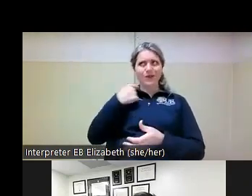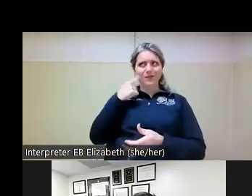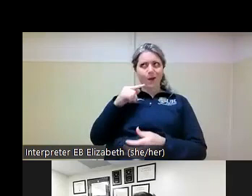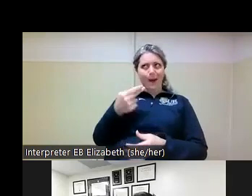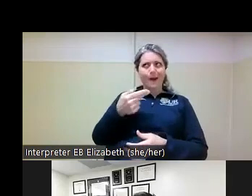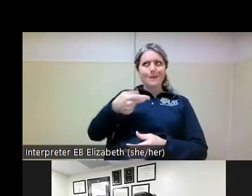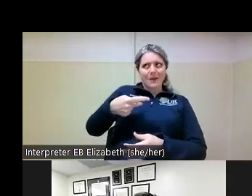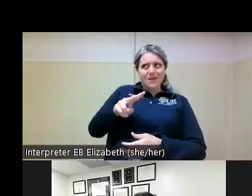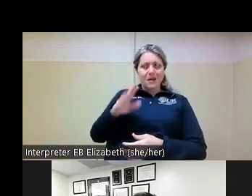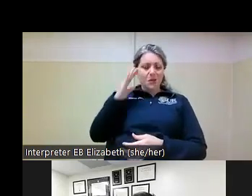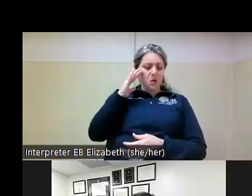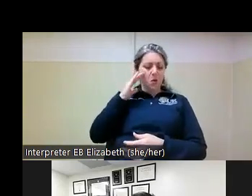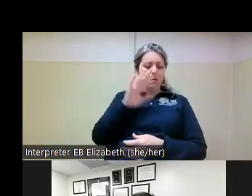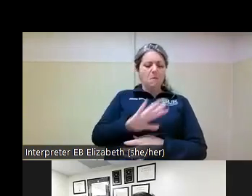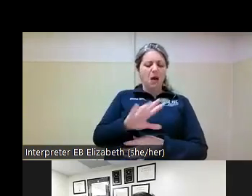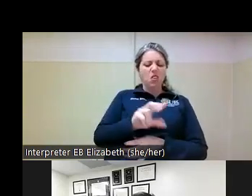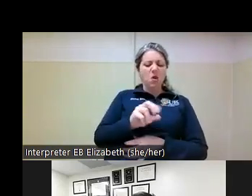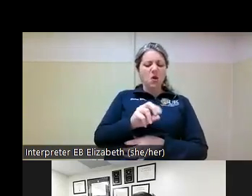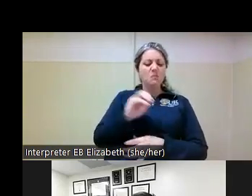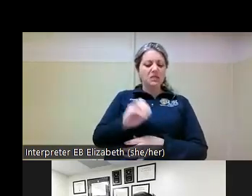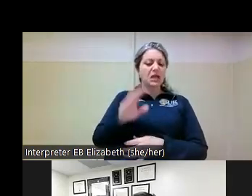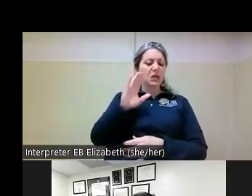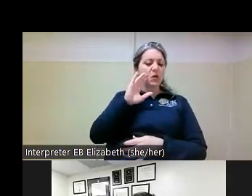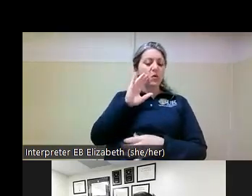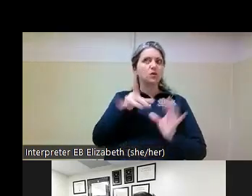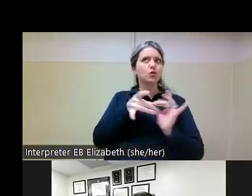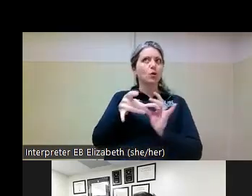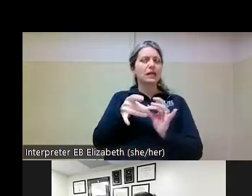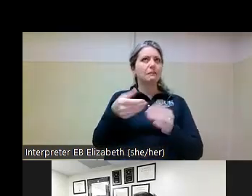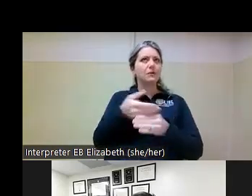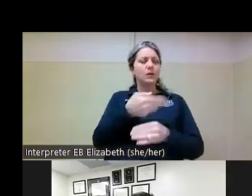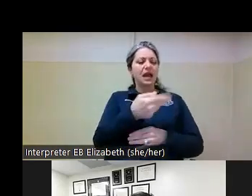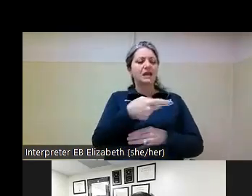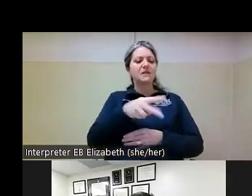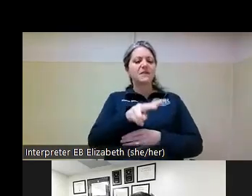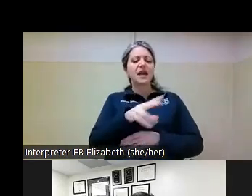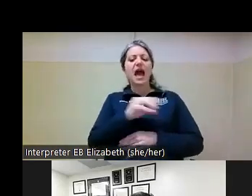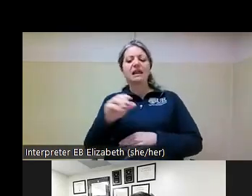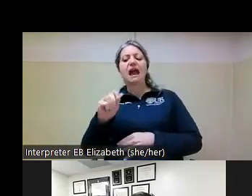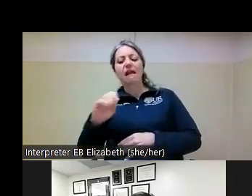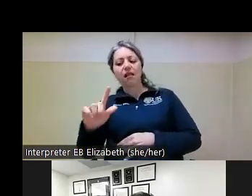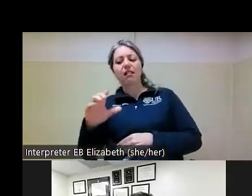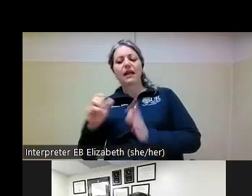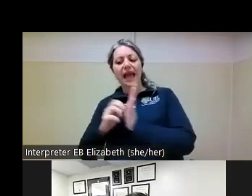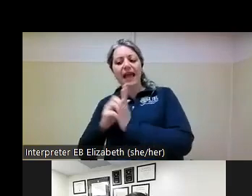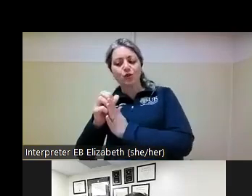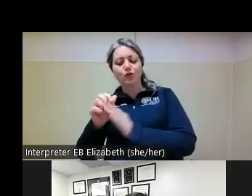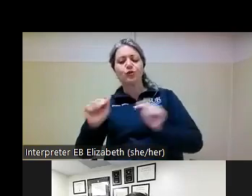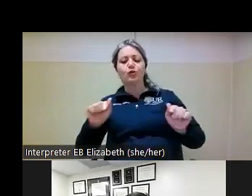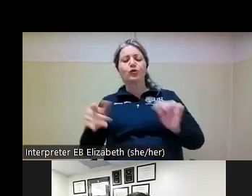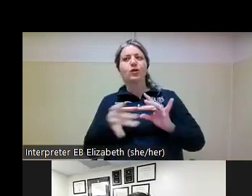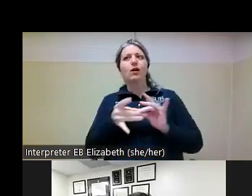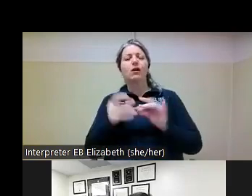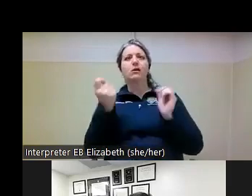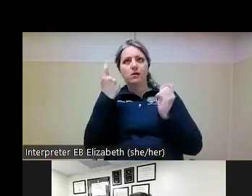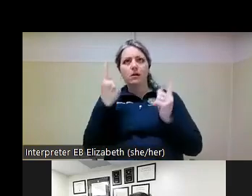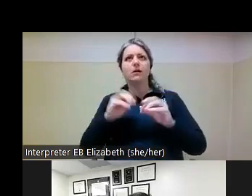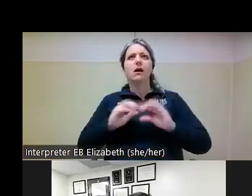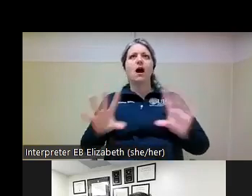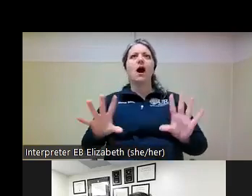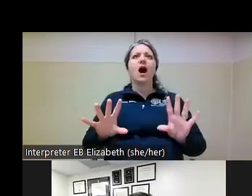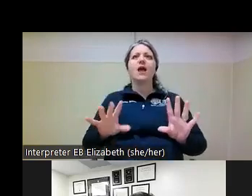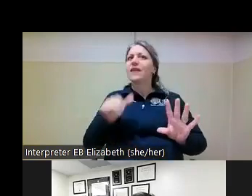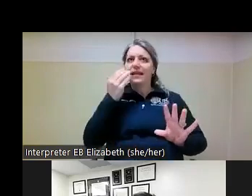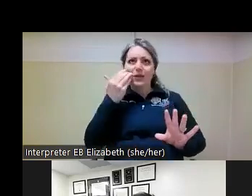HPV. But actually, only 30% of them knew there was an association between HPV and anal cancer. So clearly a knowledge